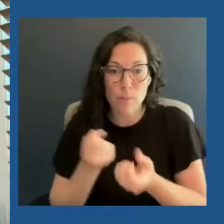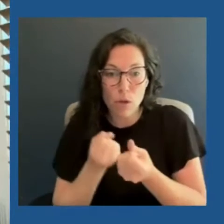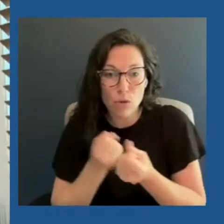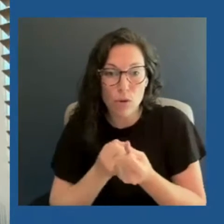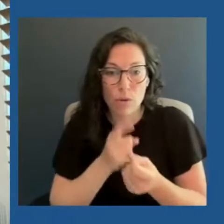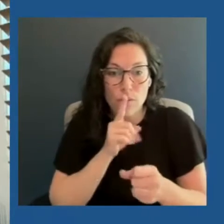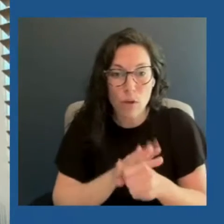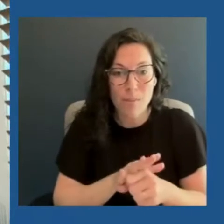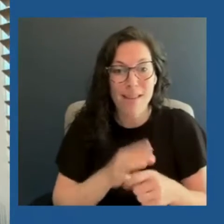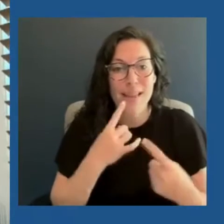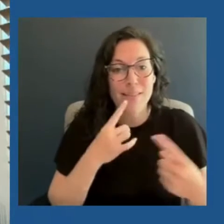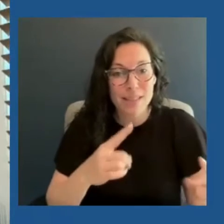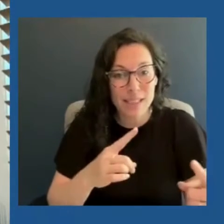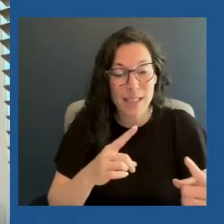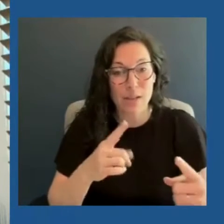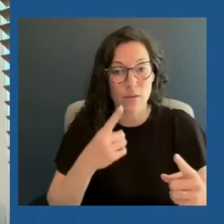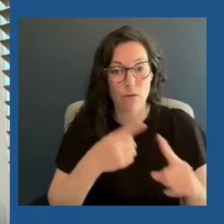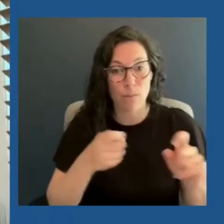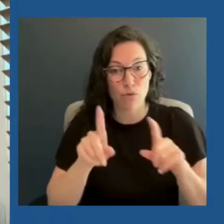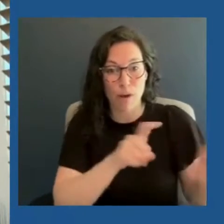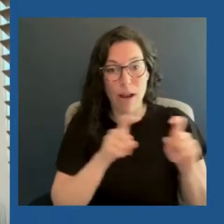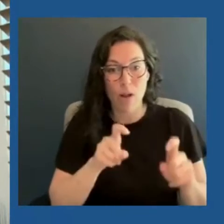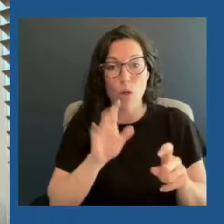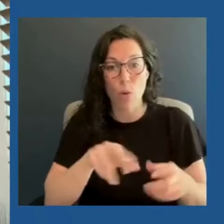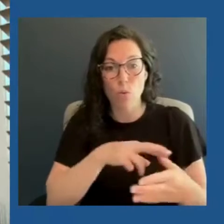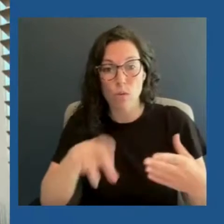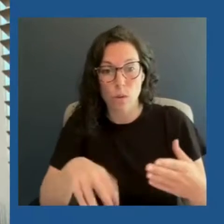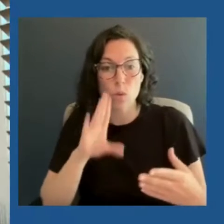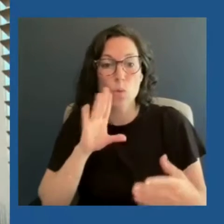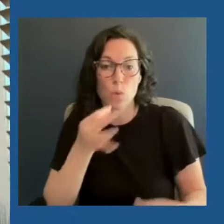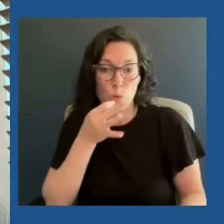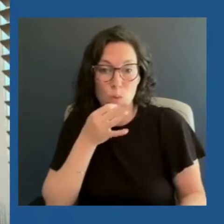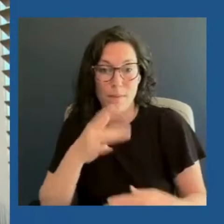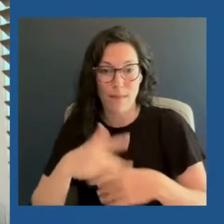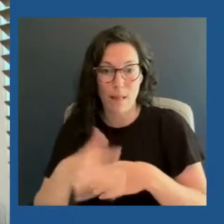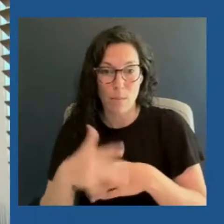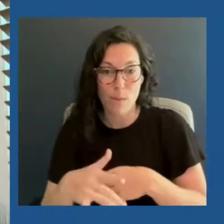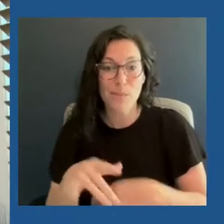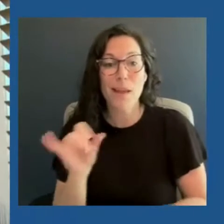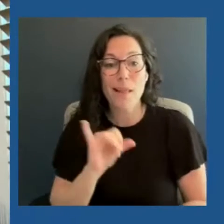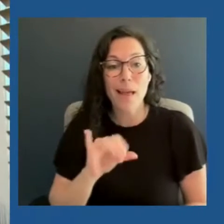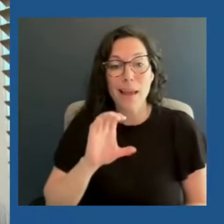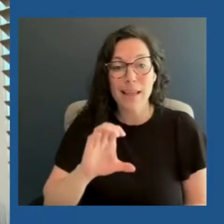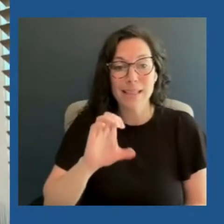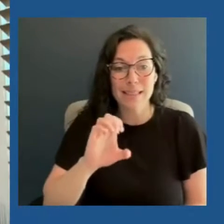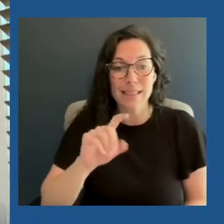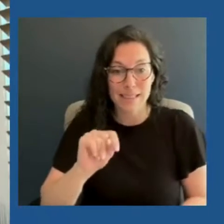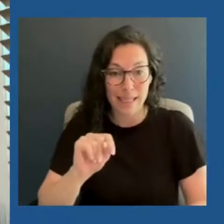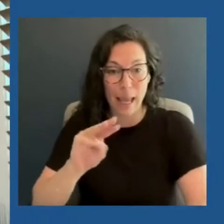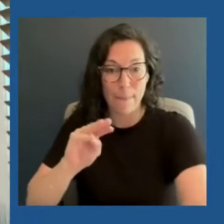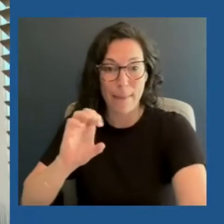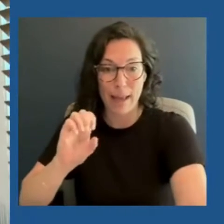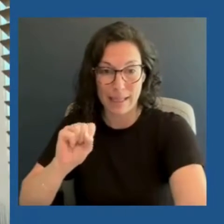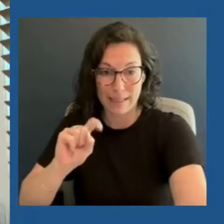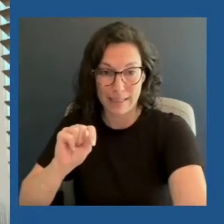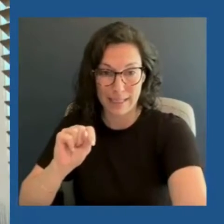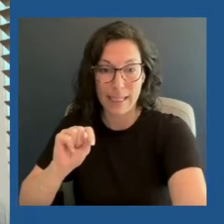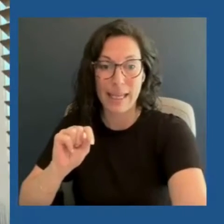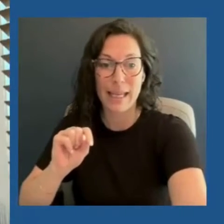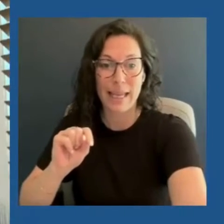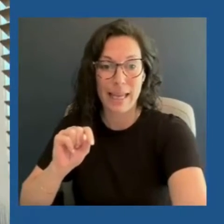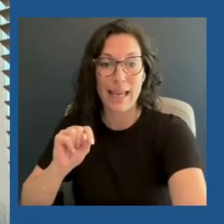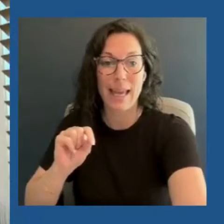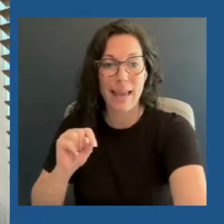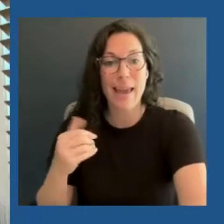will soon be available. Like ECT, MST carries the risk of side effects caused by anesthesia and